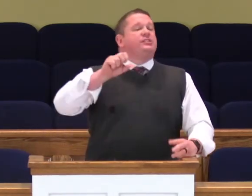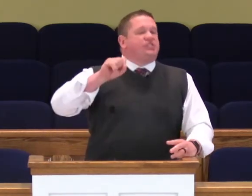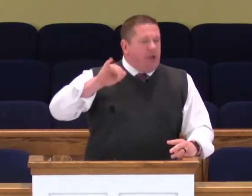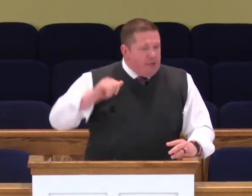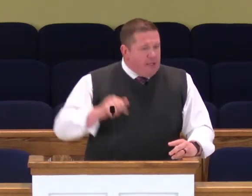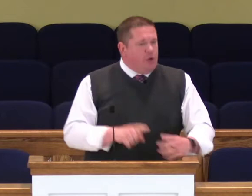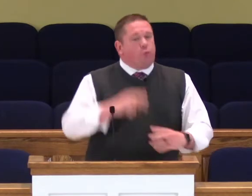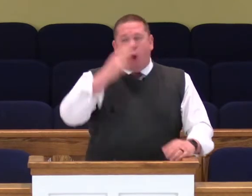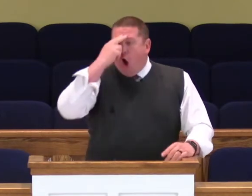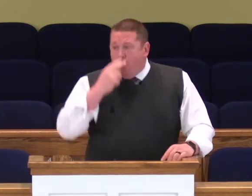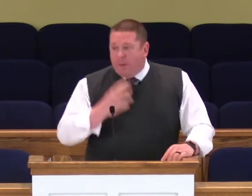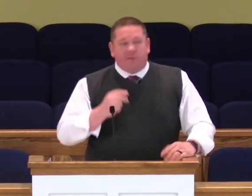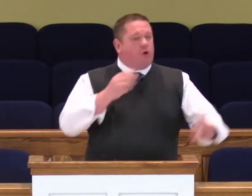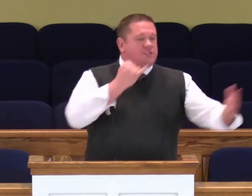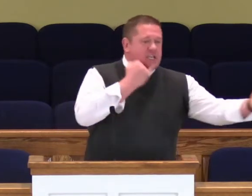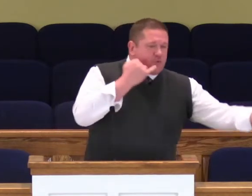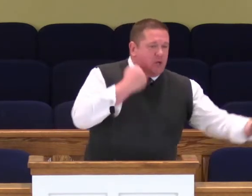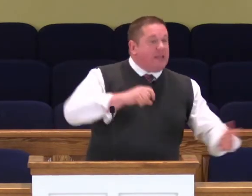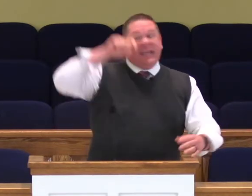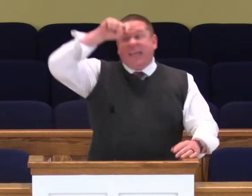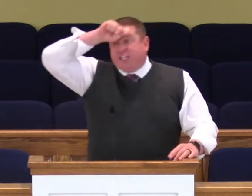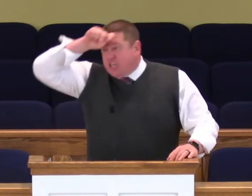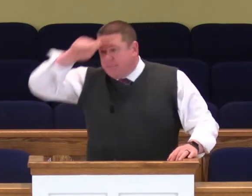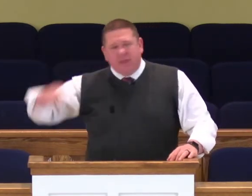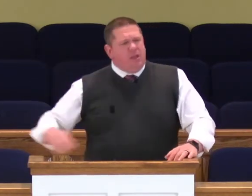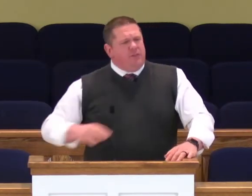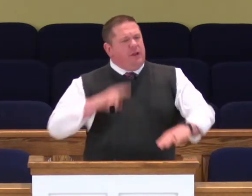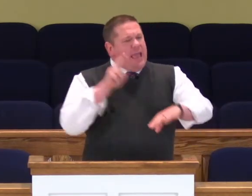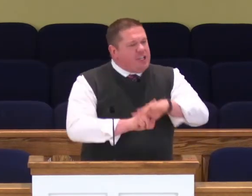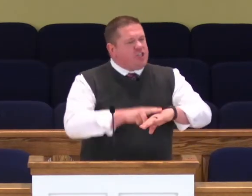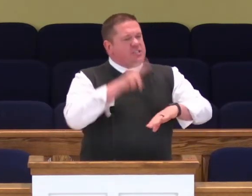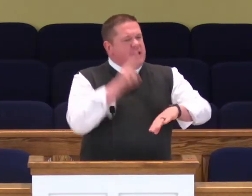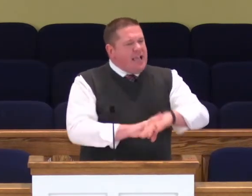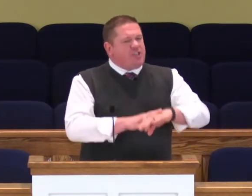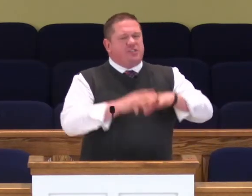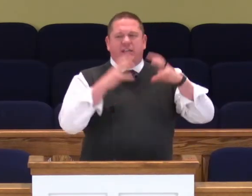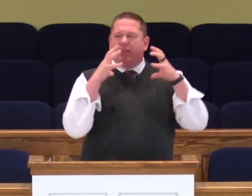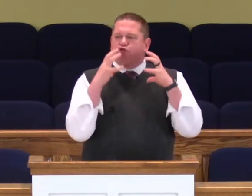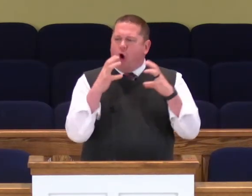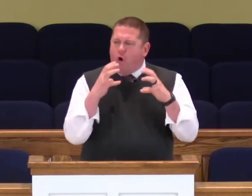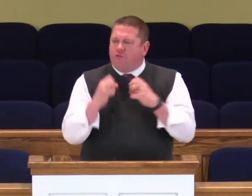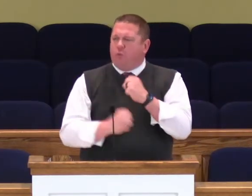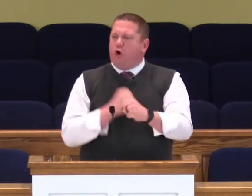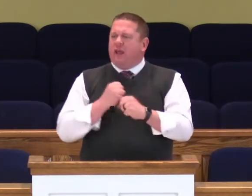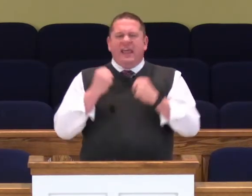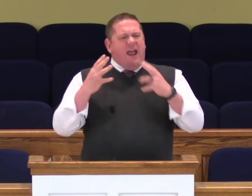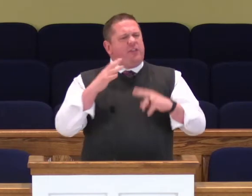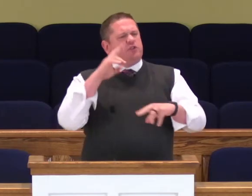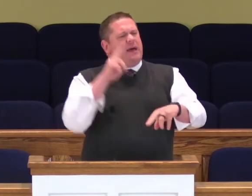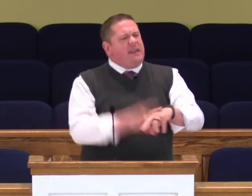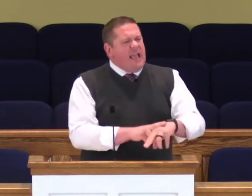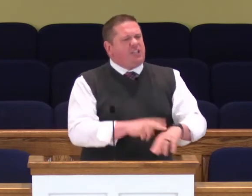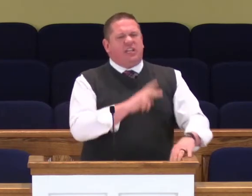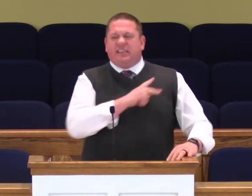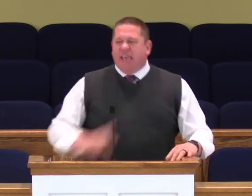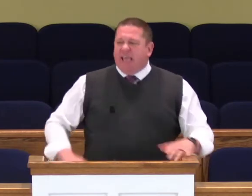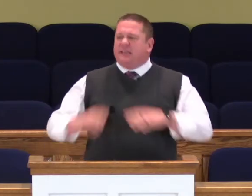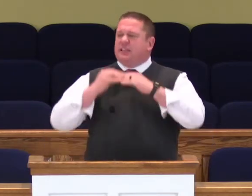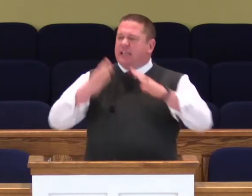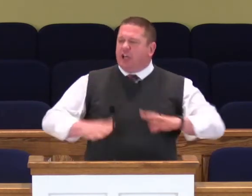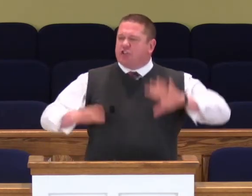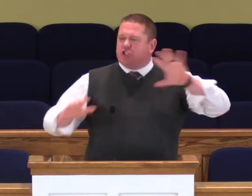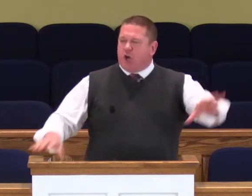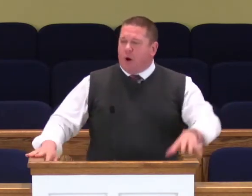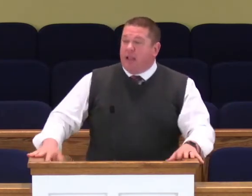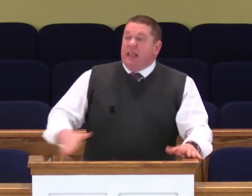and Assyria and Rome and, of course, Israel and Egypt. The nations and nations, they drove the world. Everything was about nation and kings